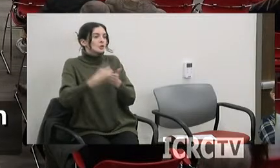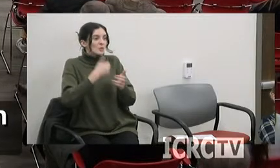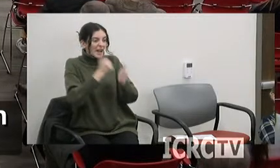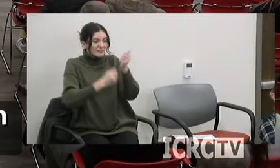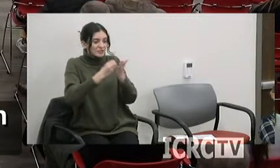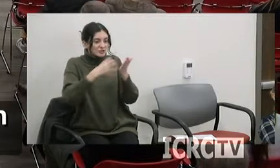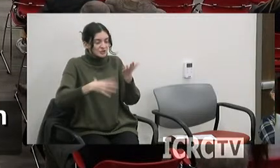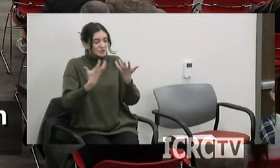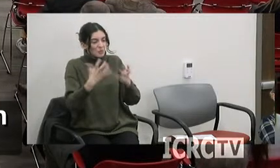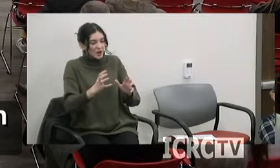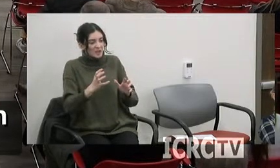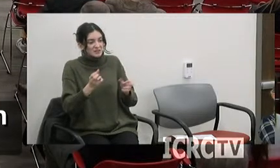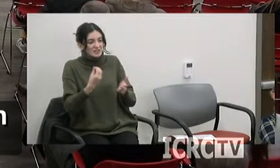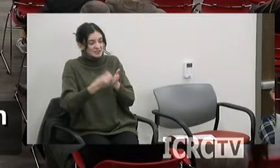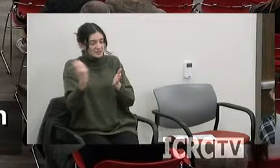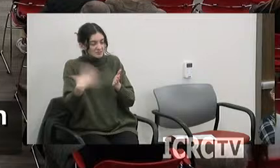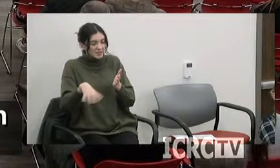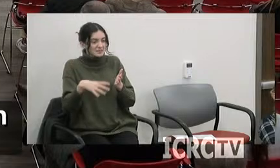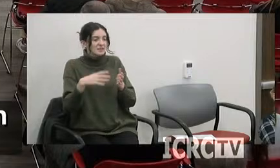Right.